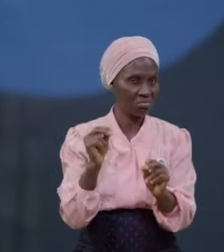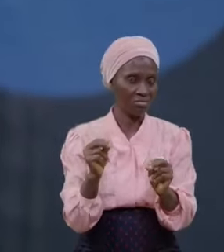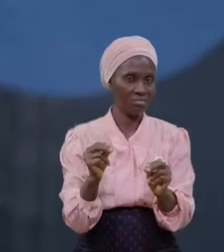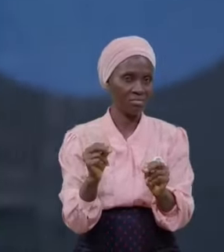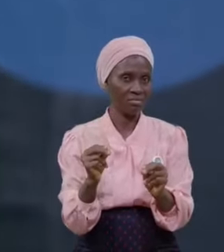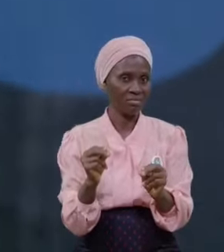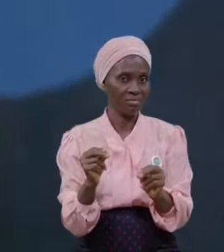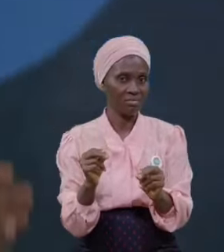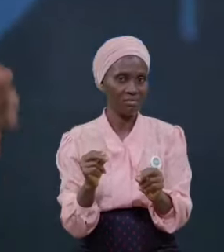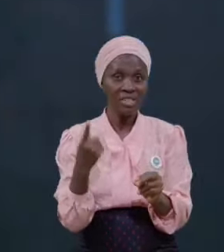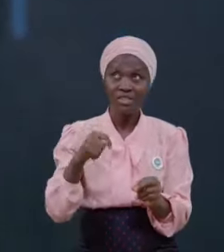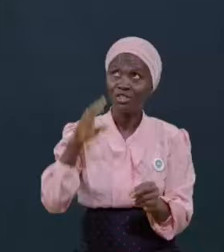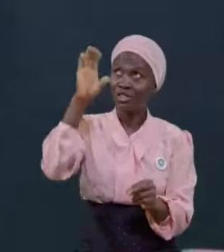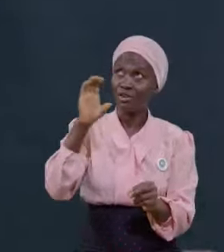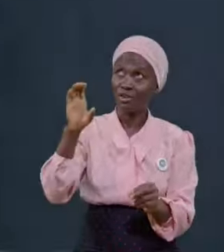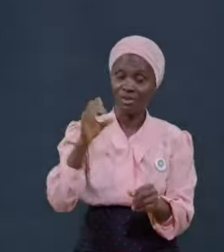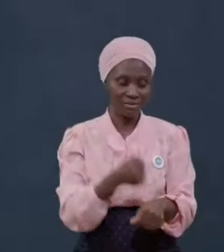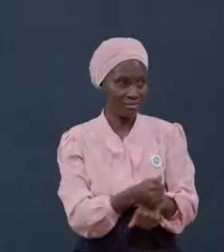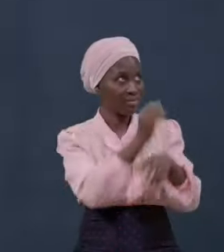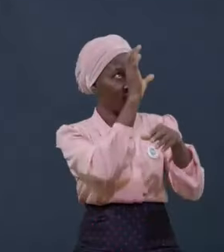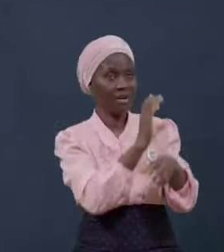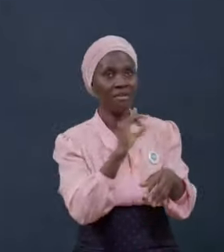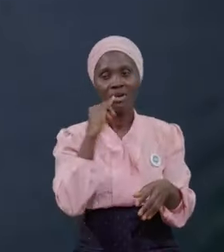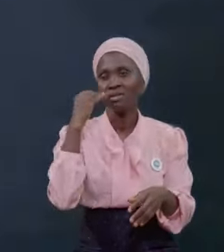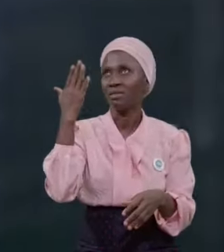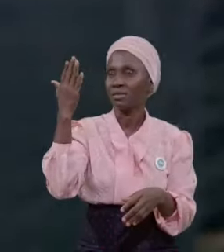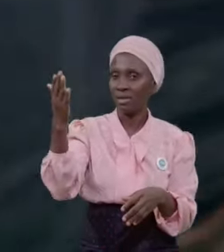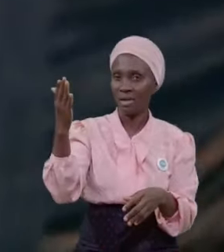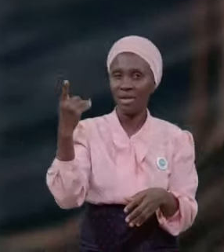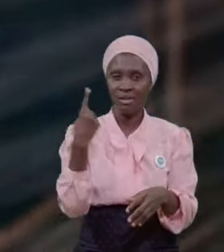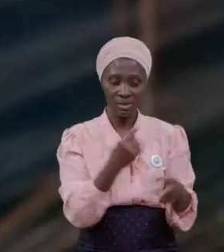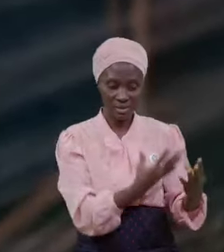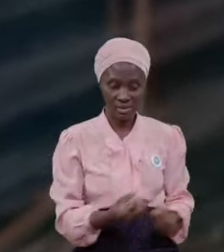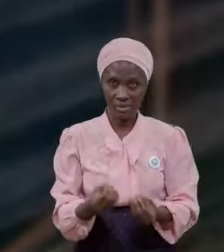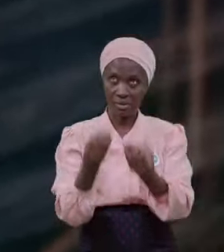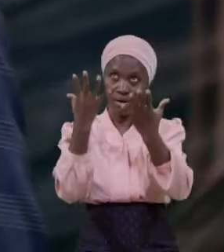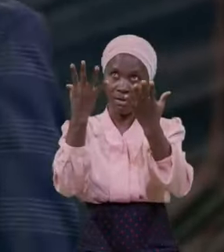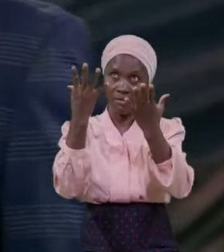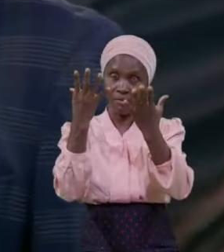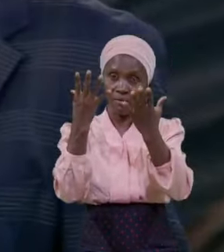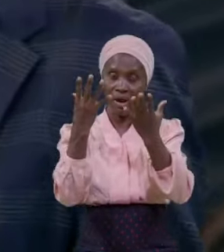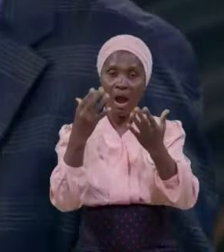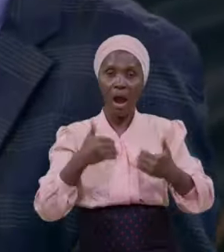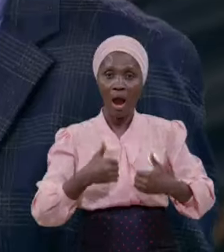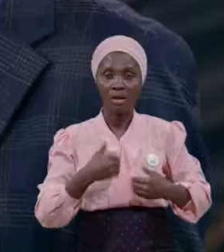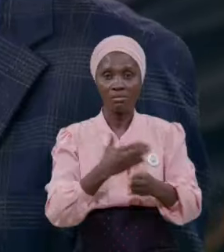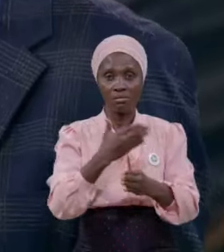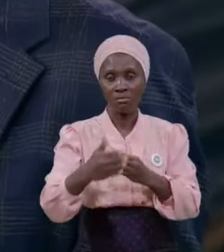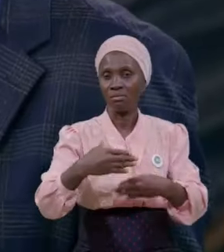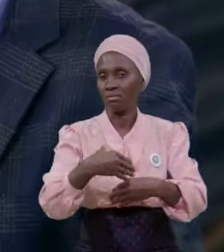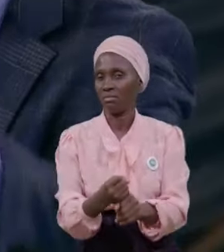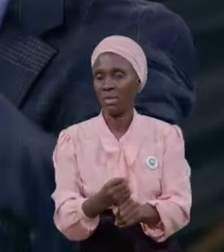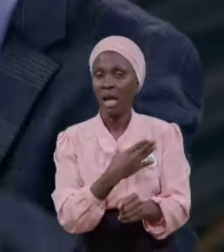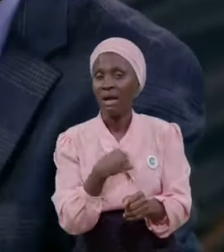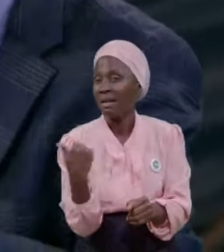Calvary is there. The sacrifice had been made. And whosoever shall